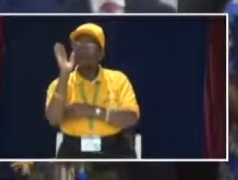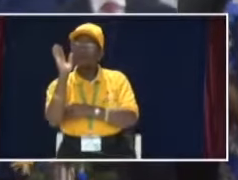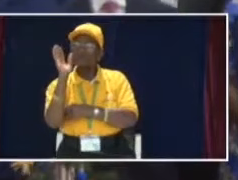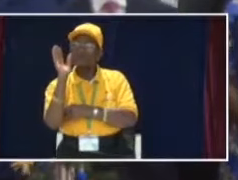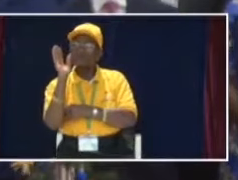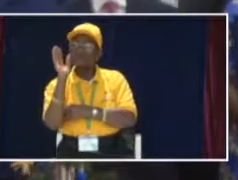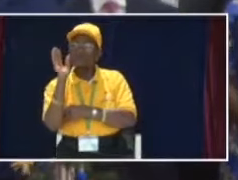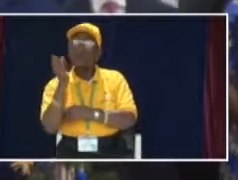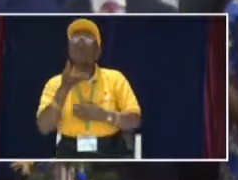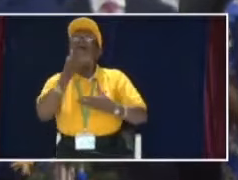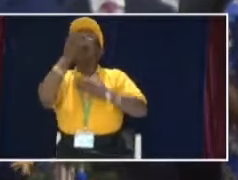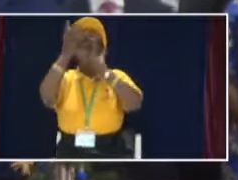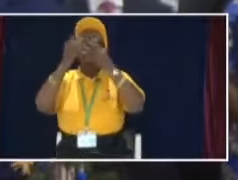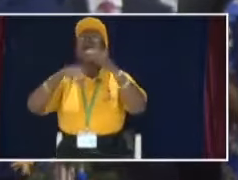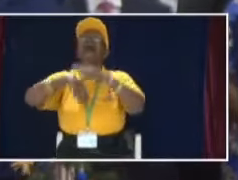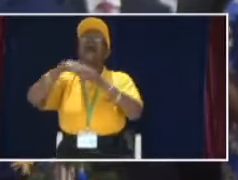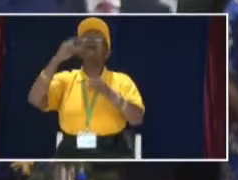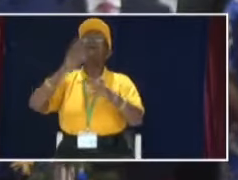Cry out to him,